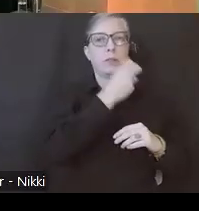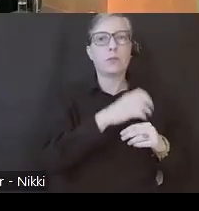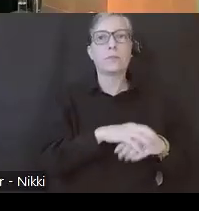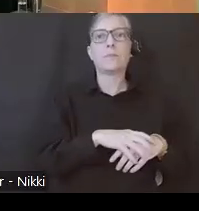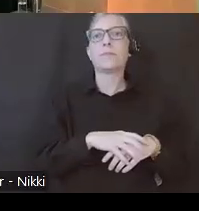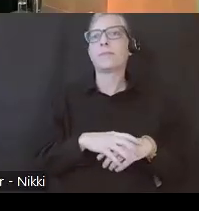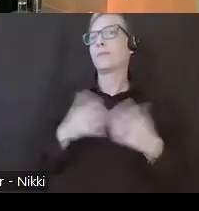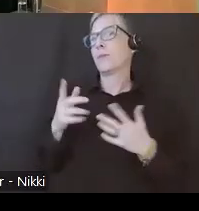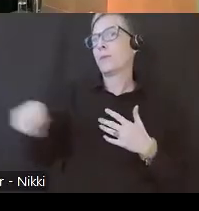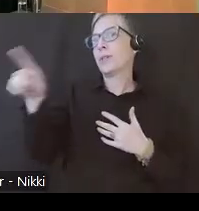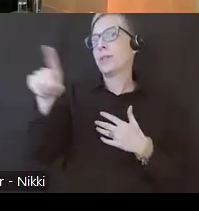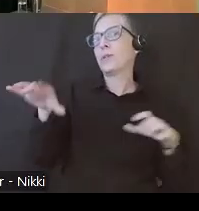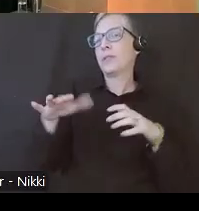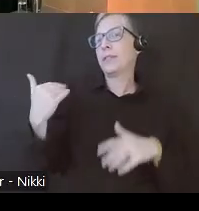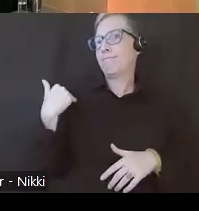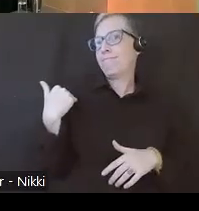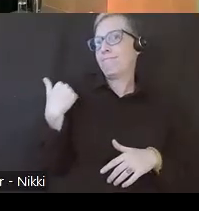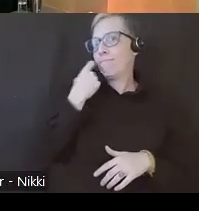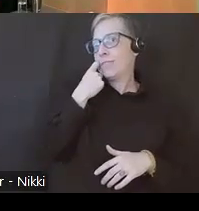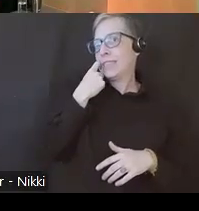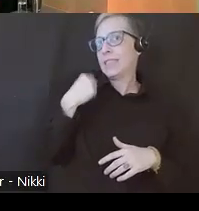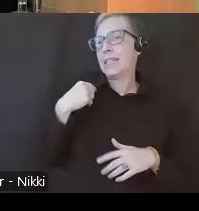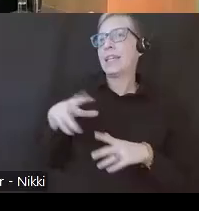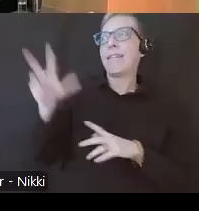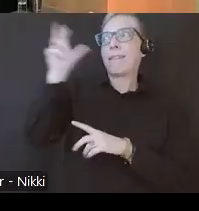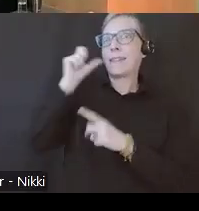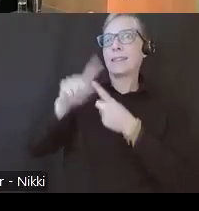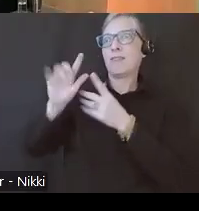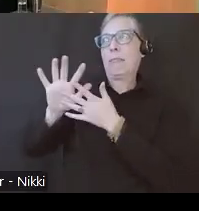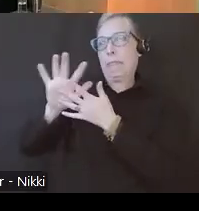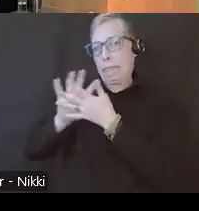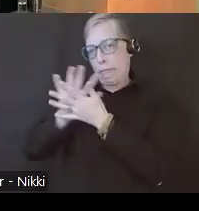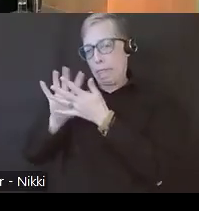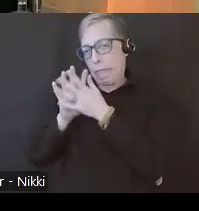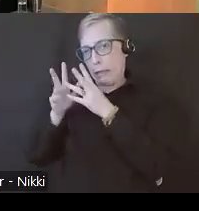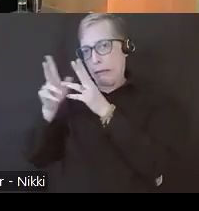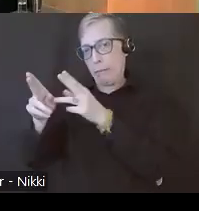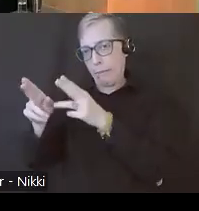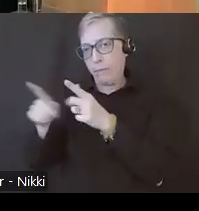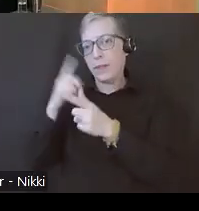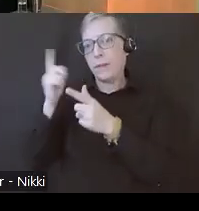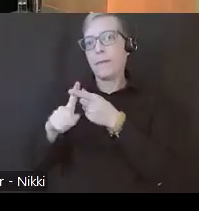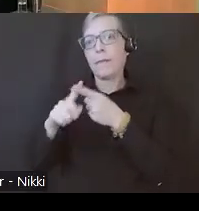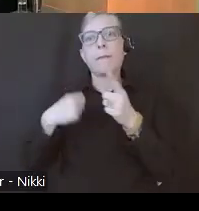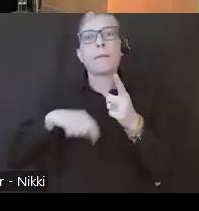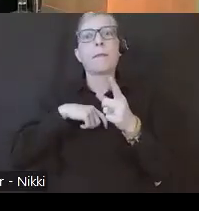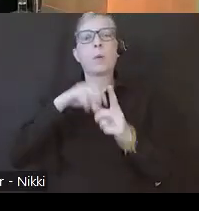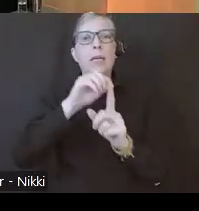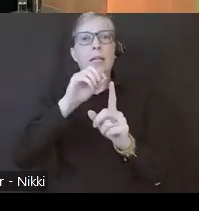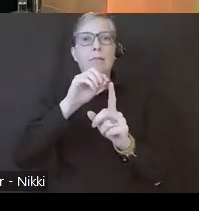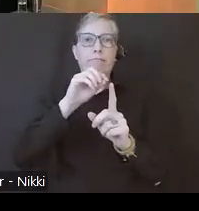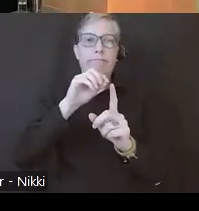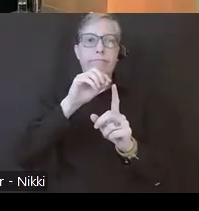do earlier today, which is listen to a degraded audio clip. Then the subject is exposed to either the clean